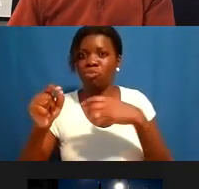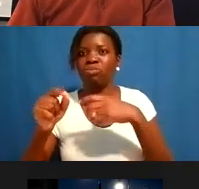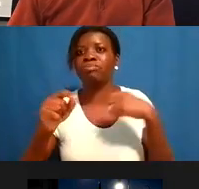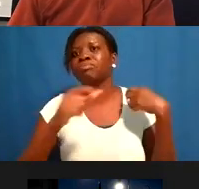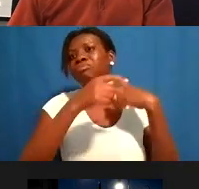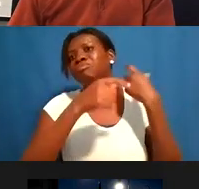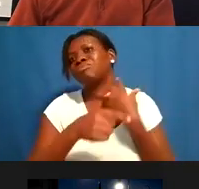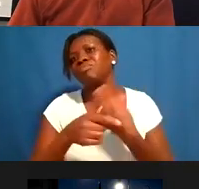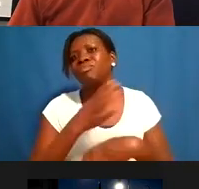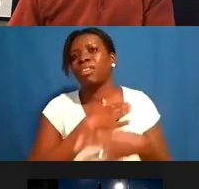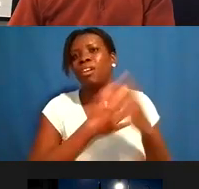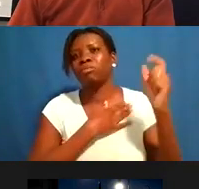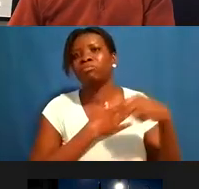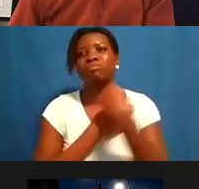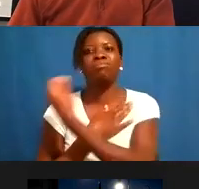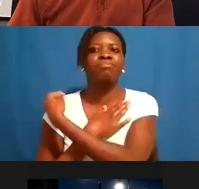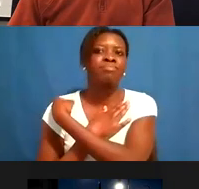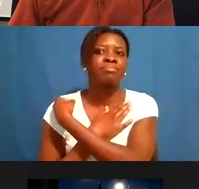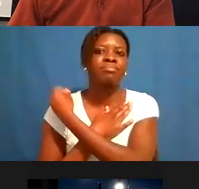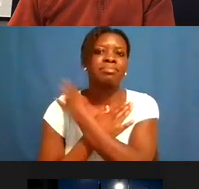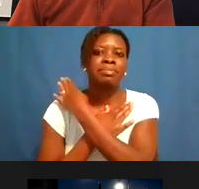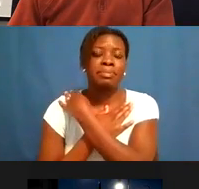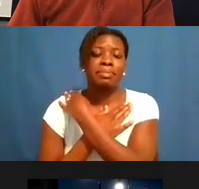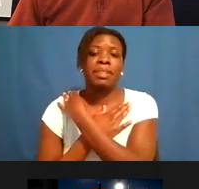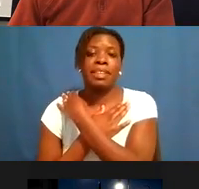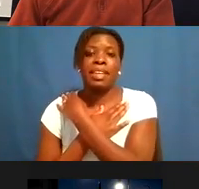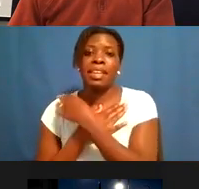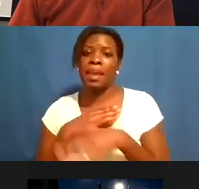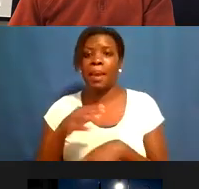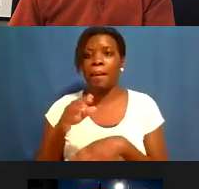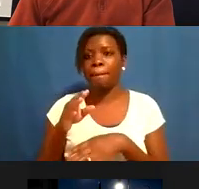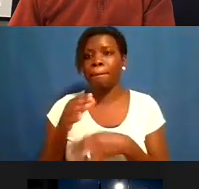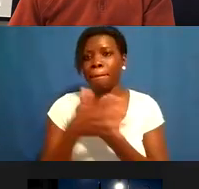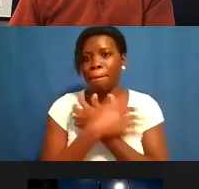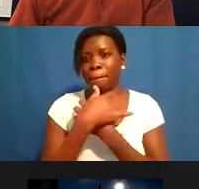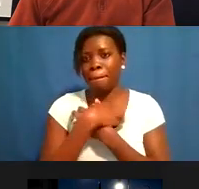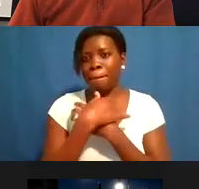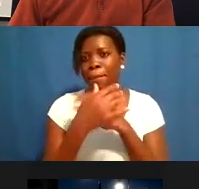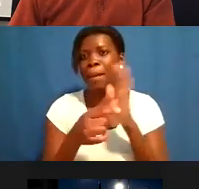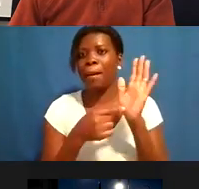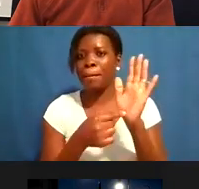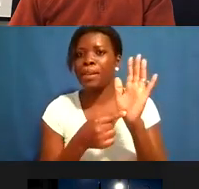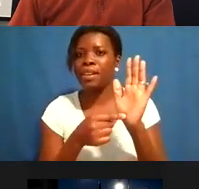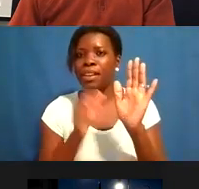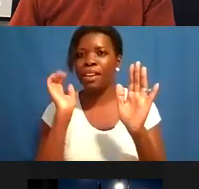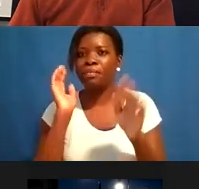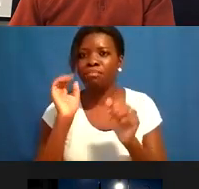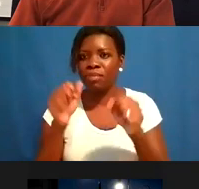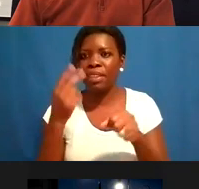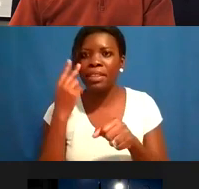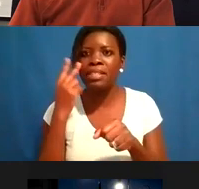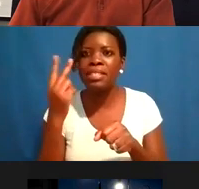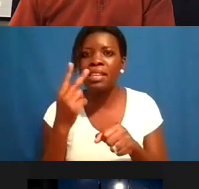bear, Professor Polar Bear, our mascot. And we can see that at really, really long times, the scarf